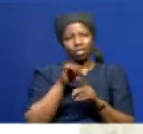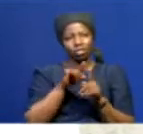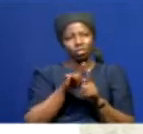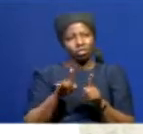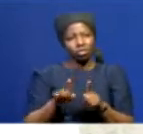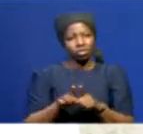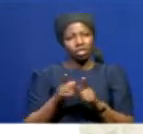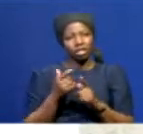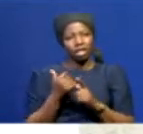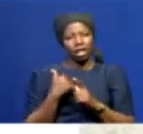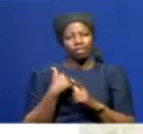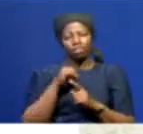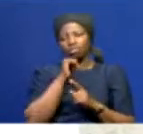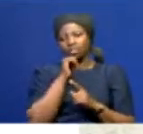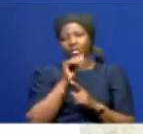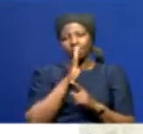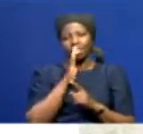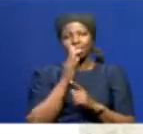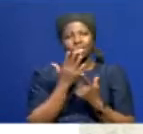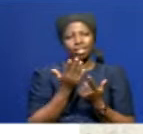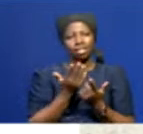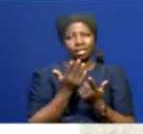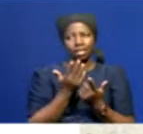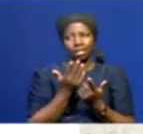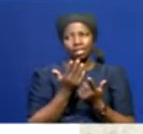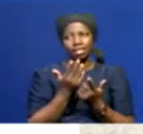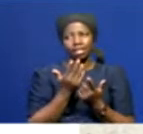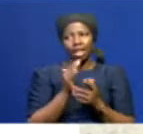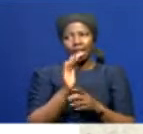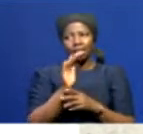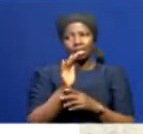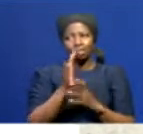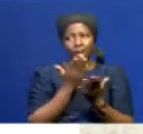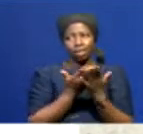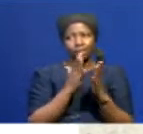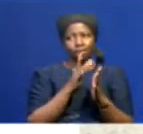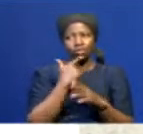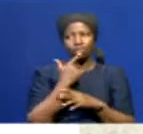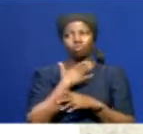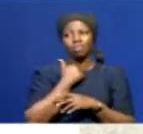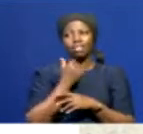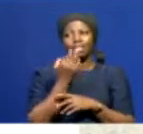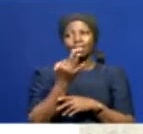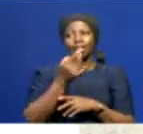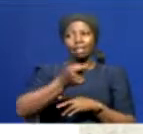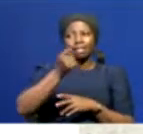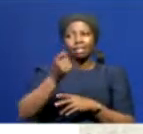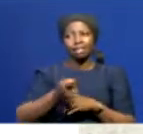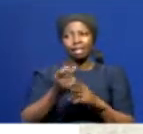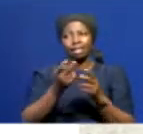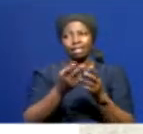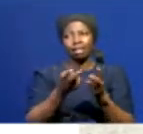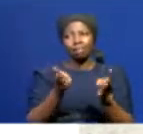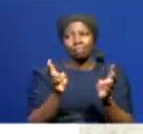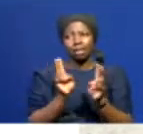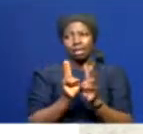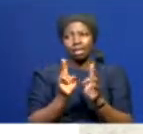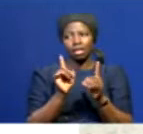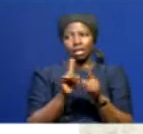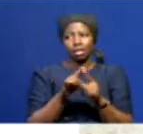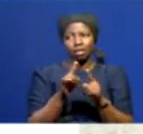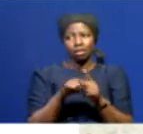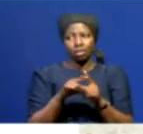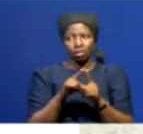been persuaded by the petitioners who wanted the three-judge bench to squash the Court